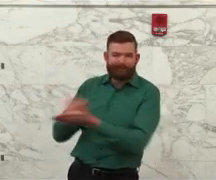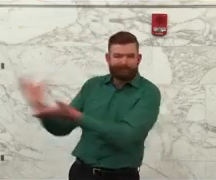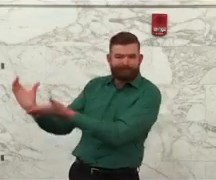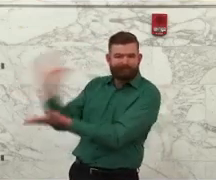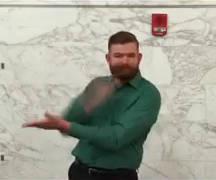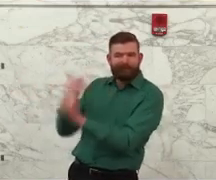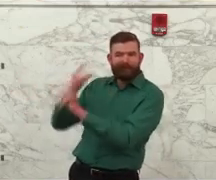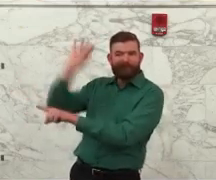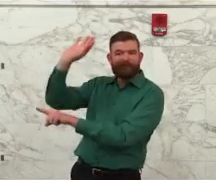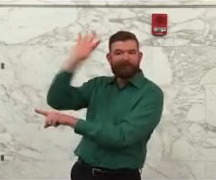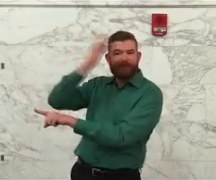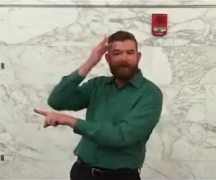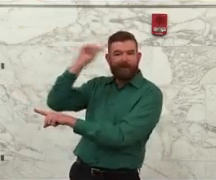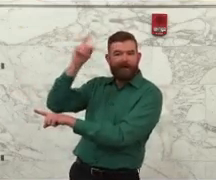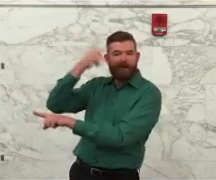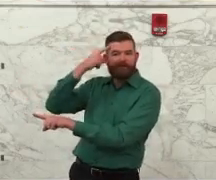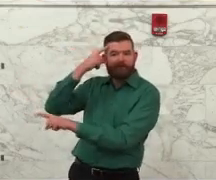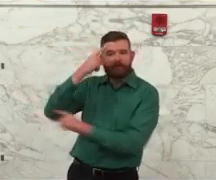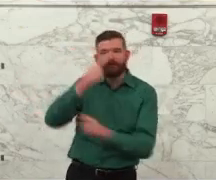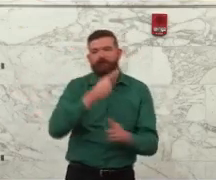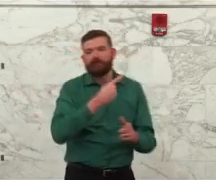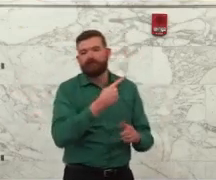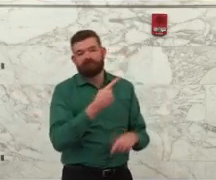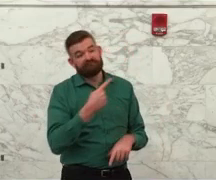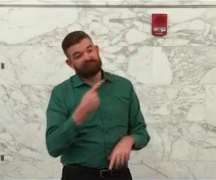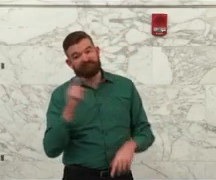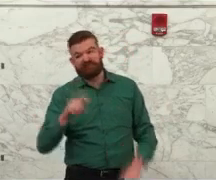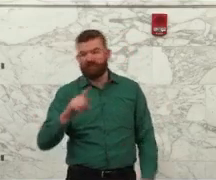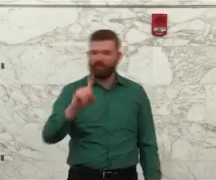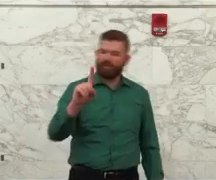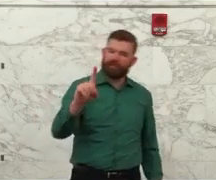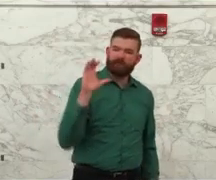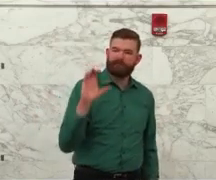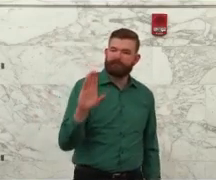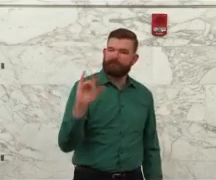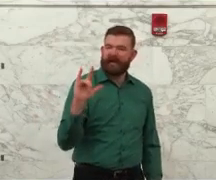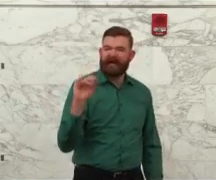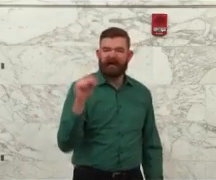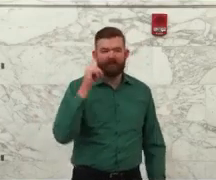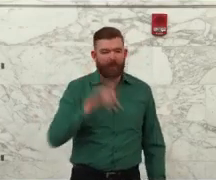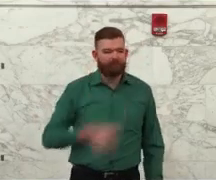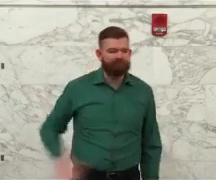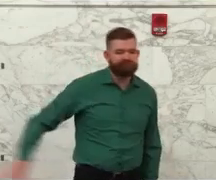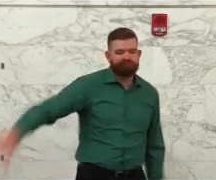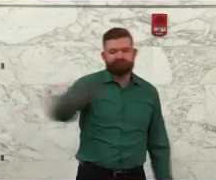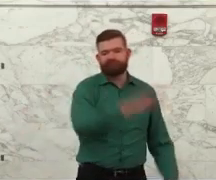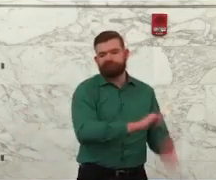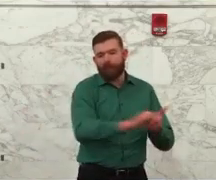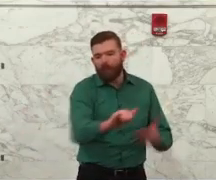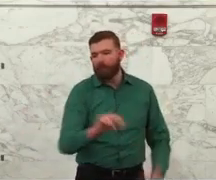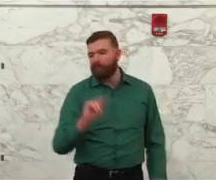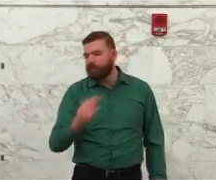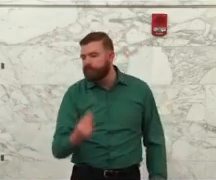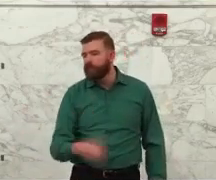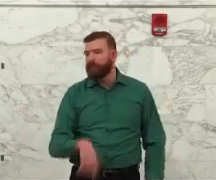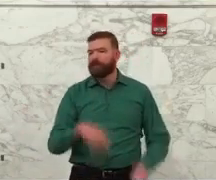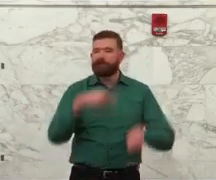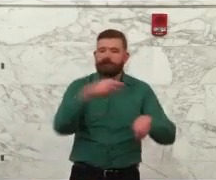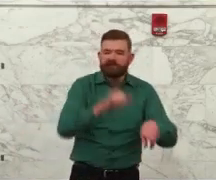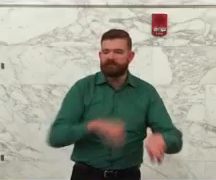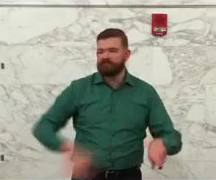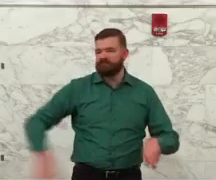in New Jersey, $100 billion in the region. We need the federal, state cost sharing on federal programs like